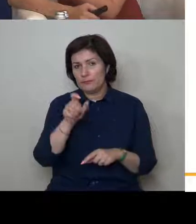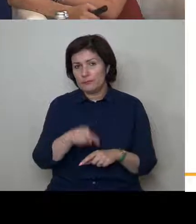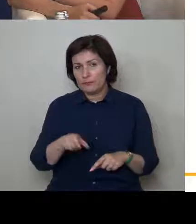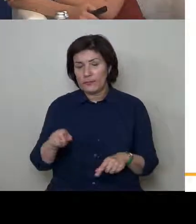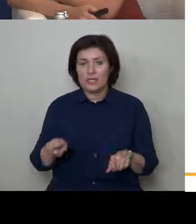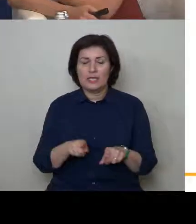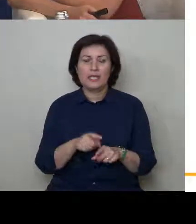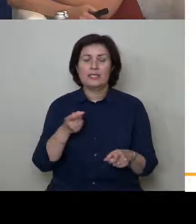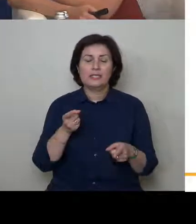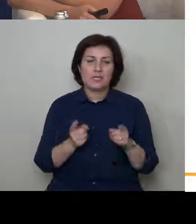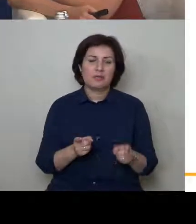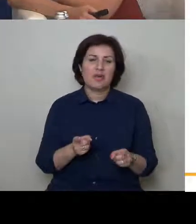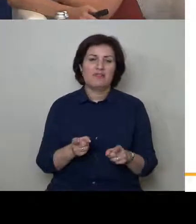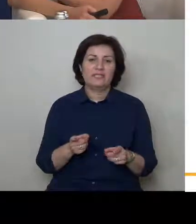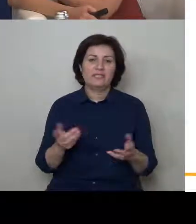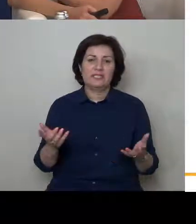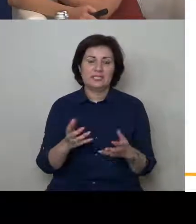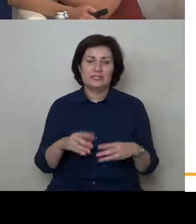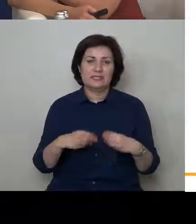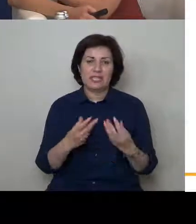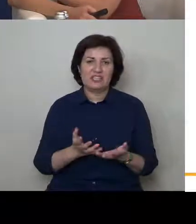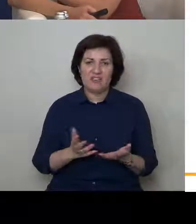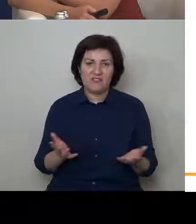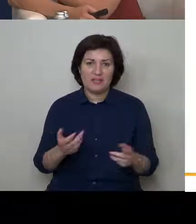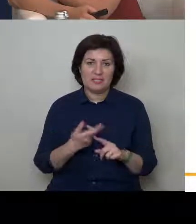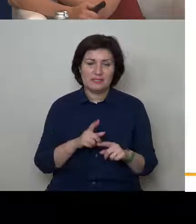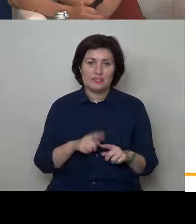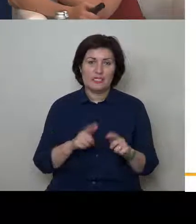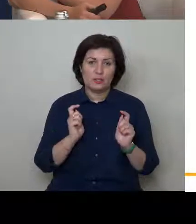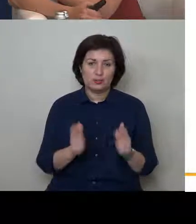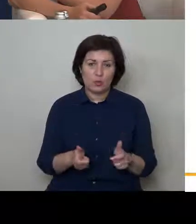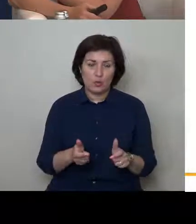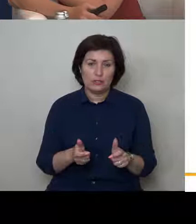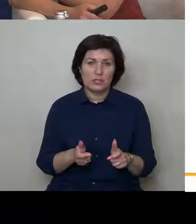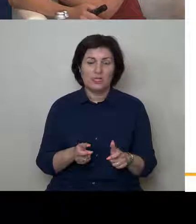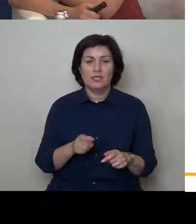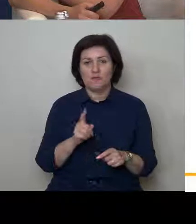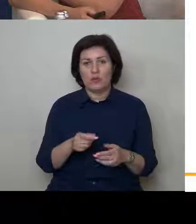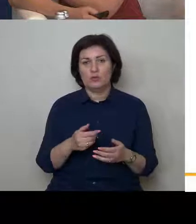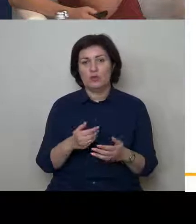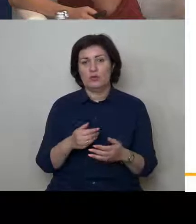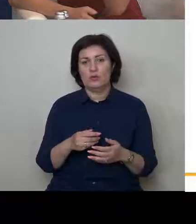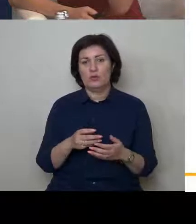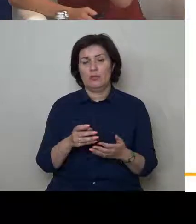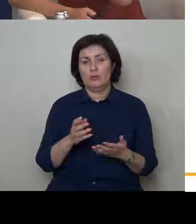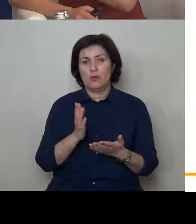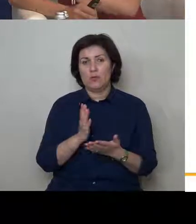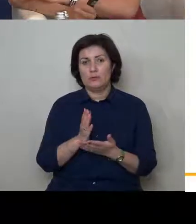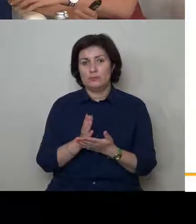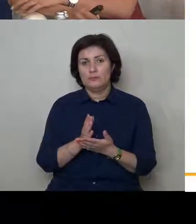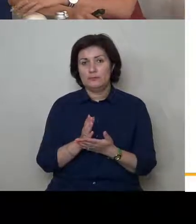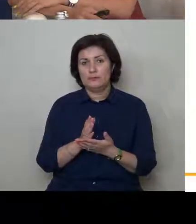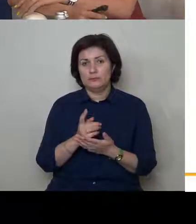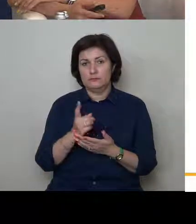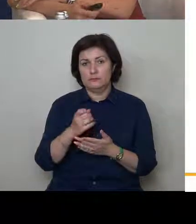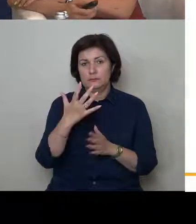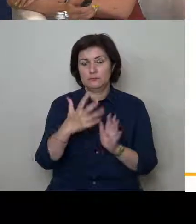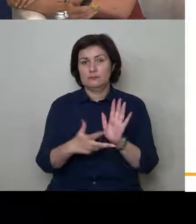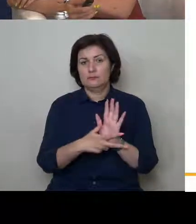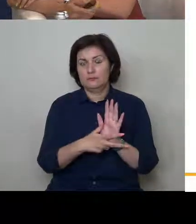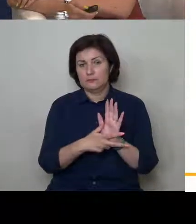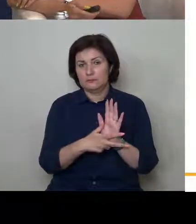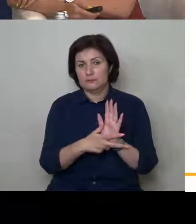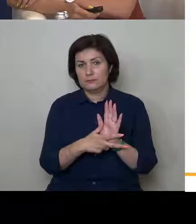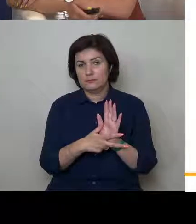been dead or other persons who in fact have not given their consent to be registered, it is